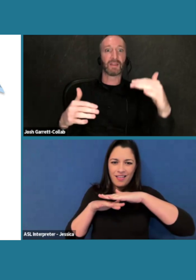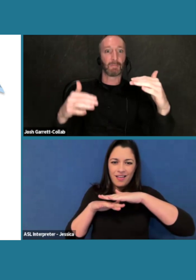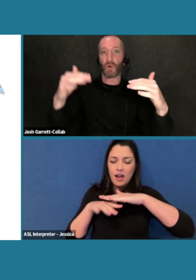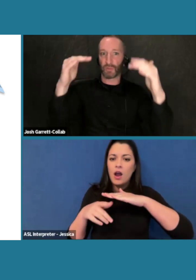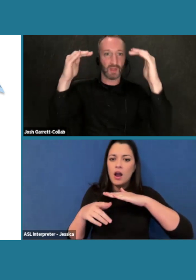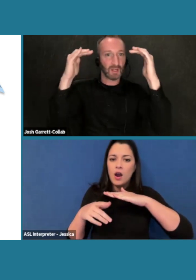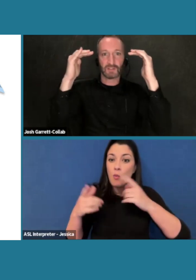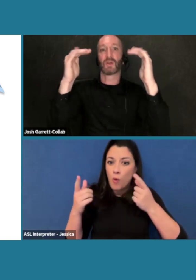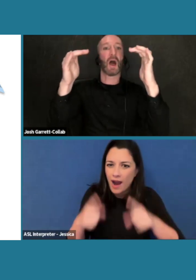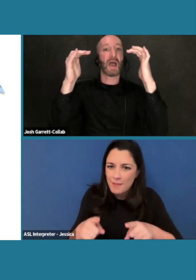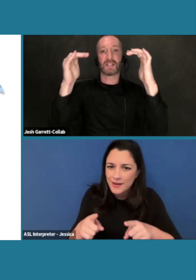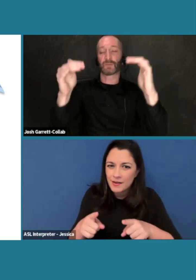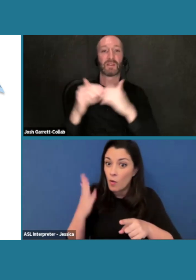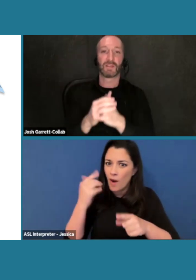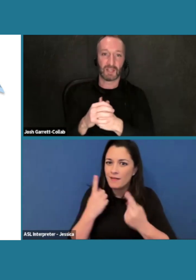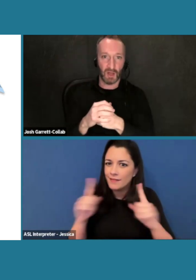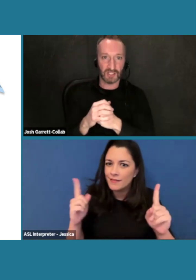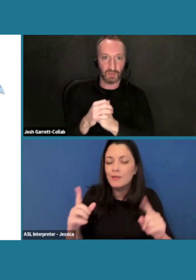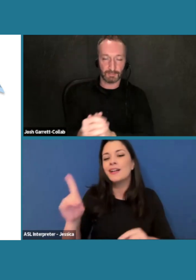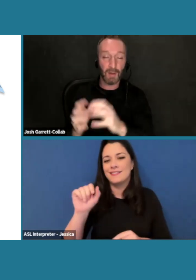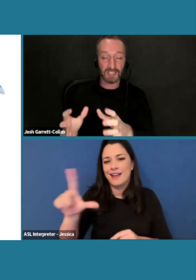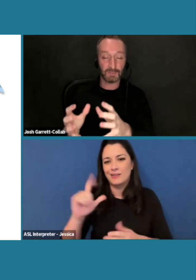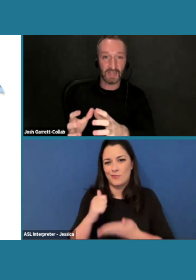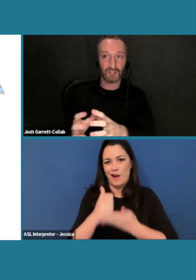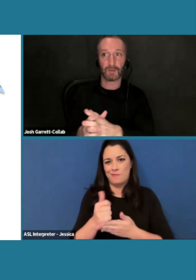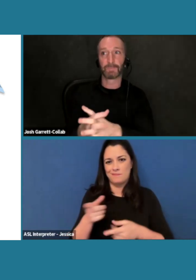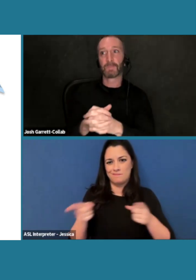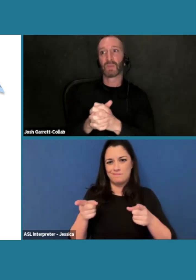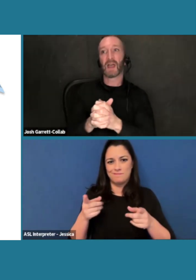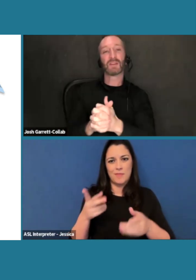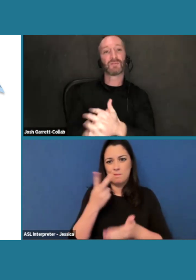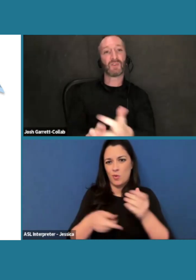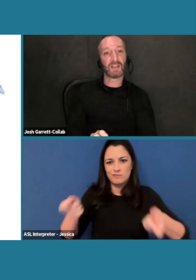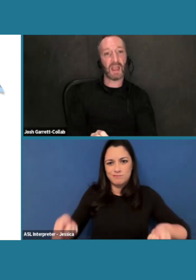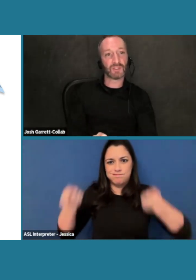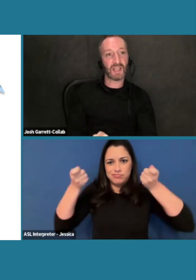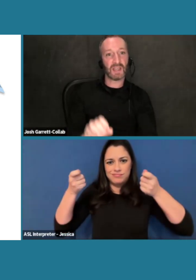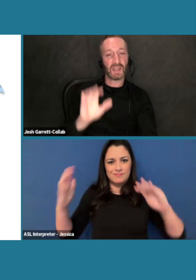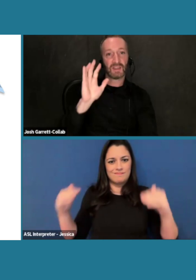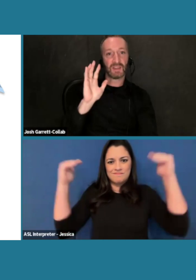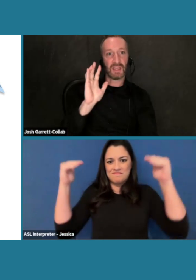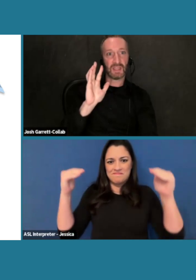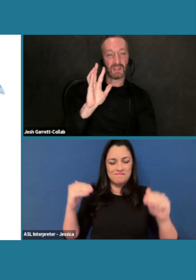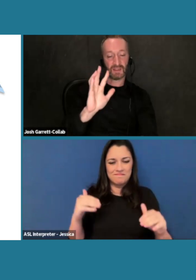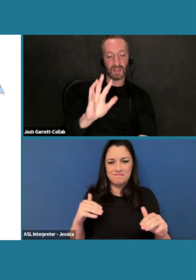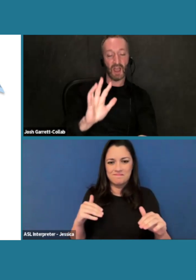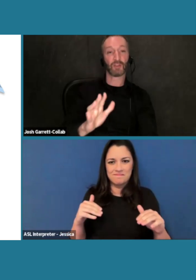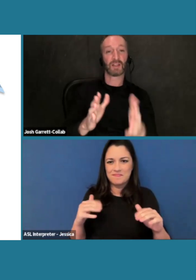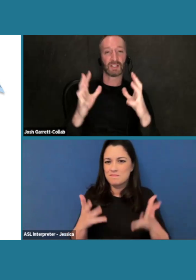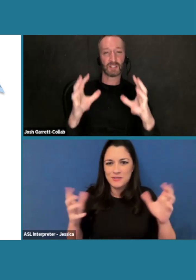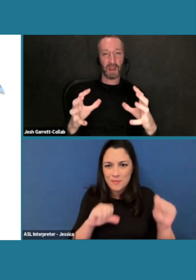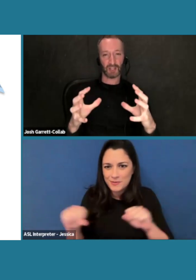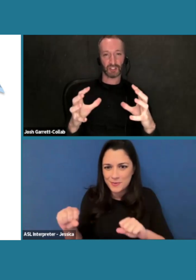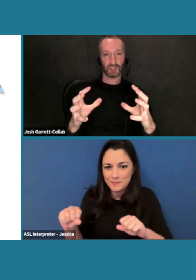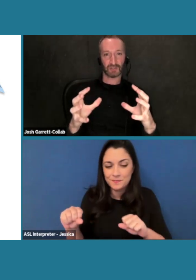was bringing them both to the highest point that they could possibly get to. And then finally, I will say the other